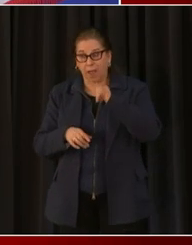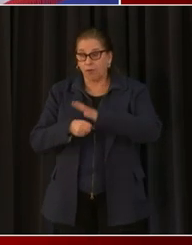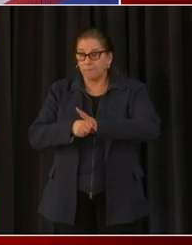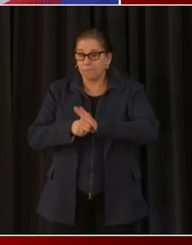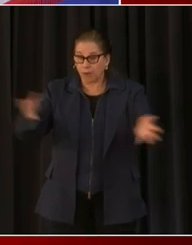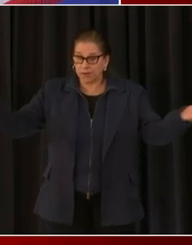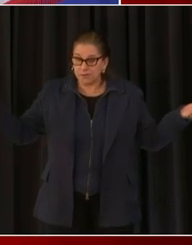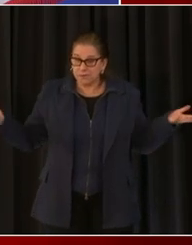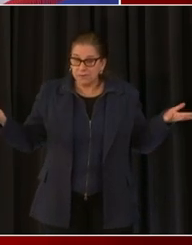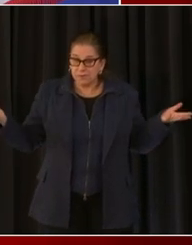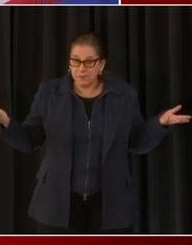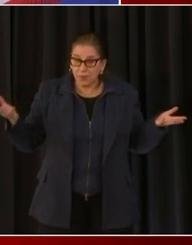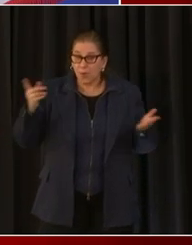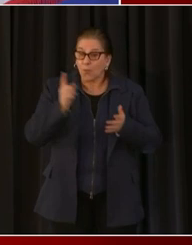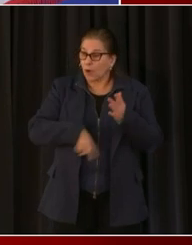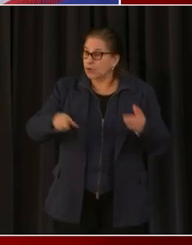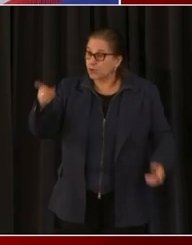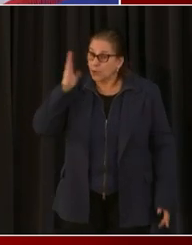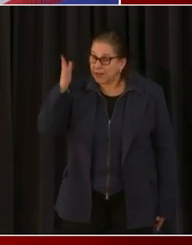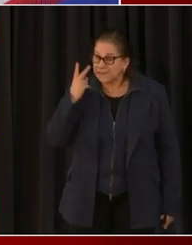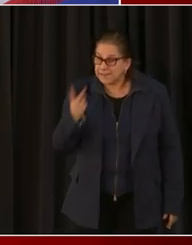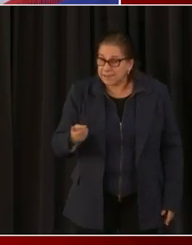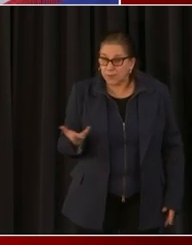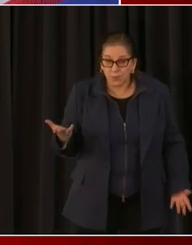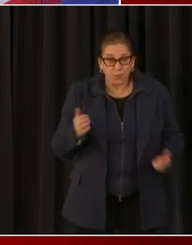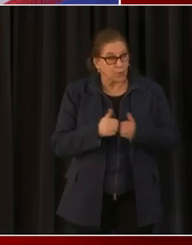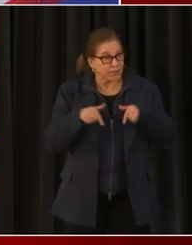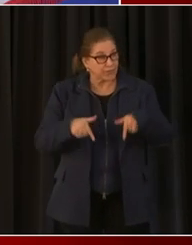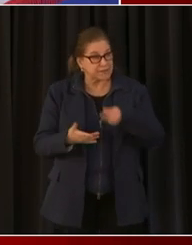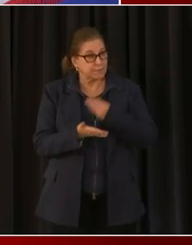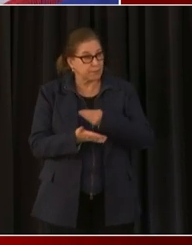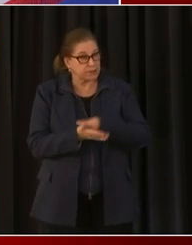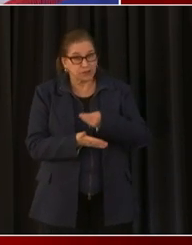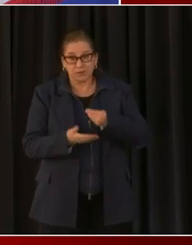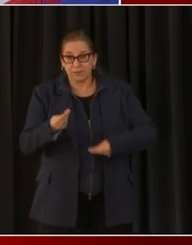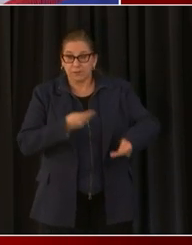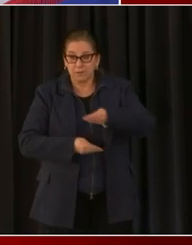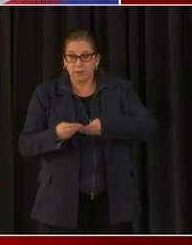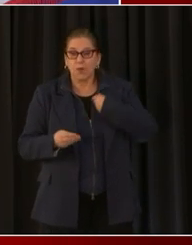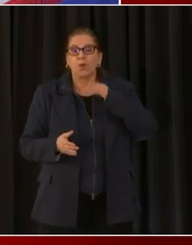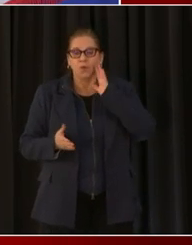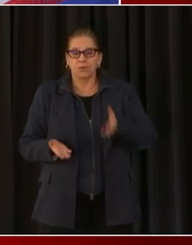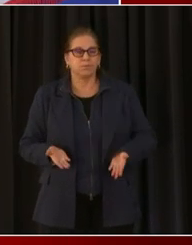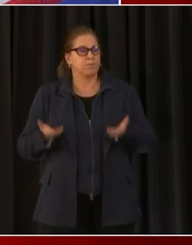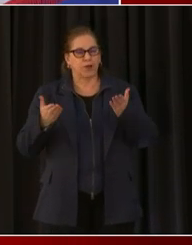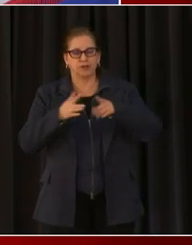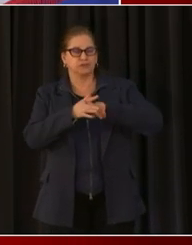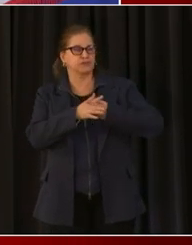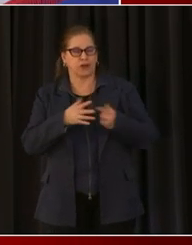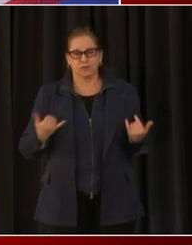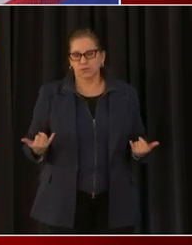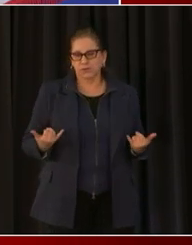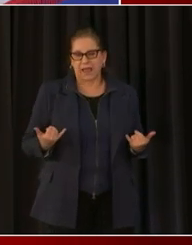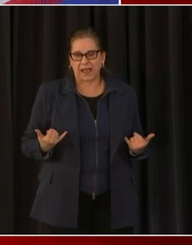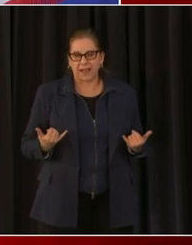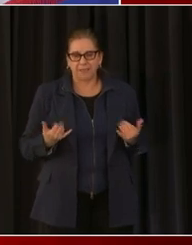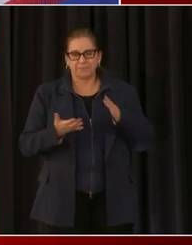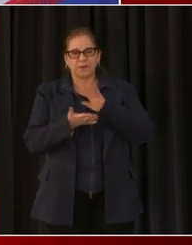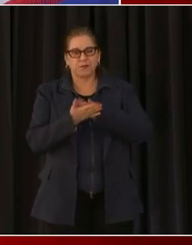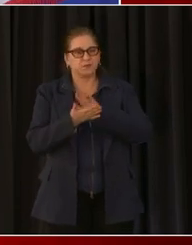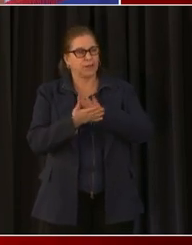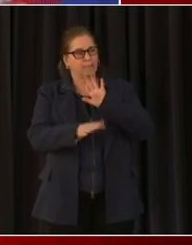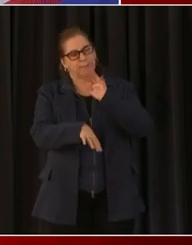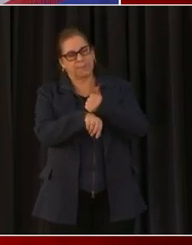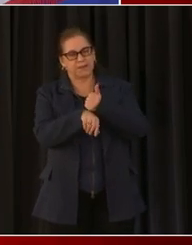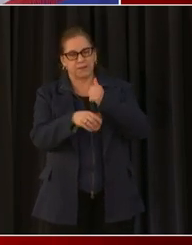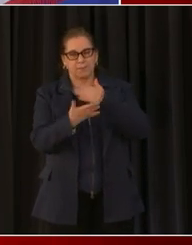pandemic. I think what you will see with this budget that we'll propose, starting today with the school-based